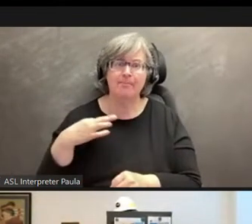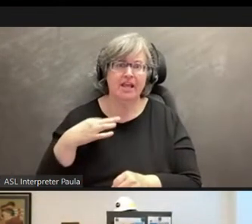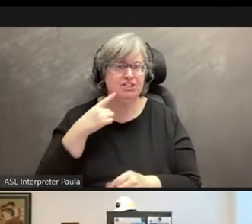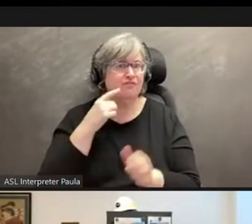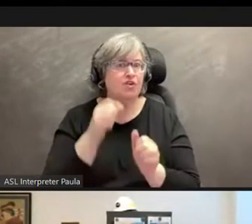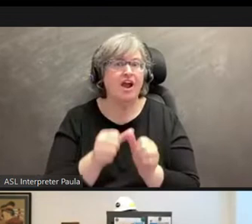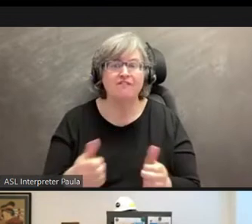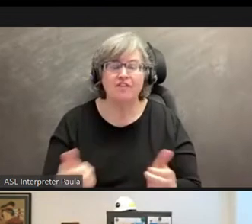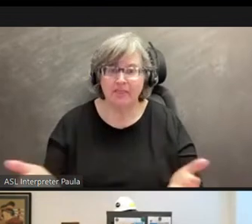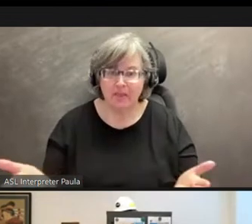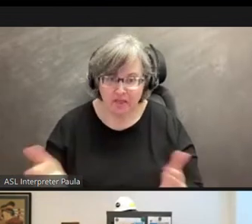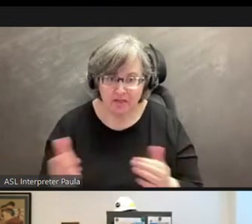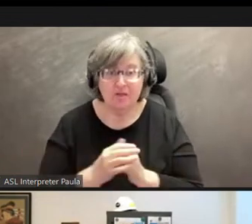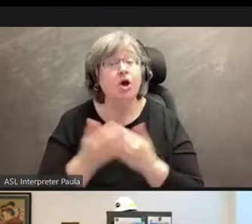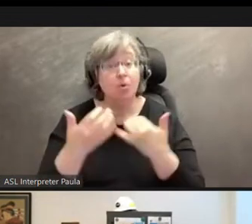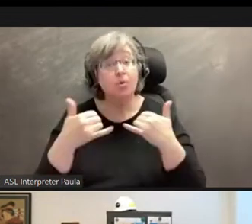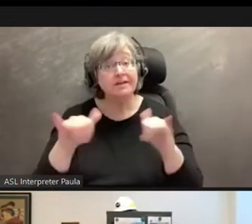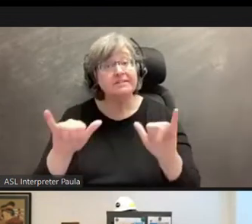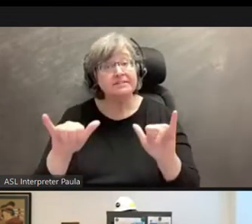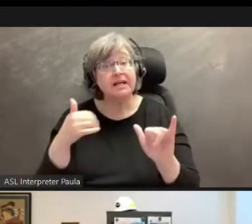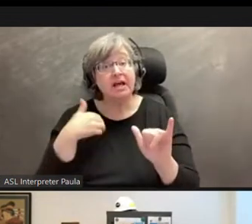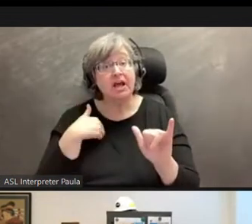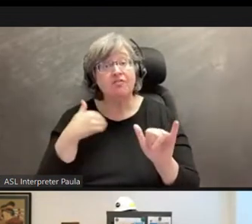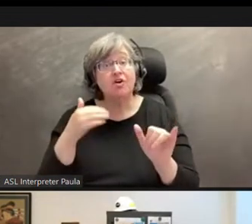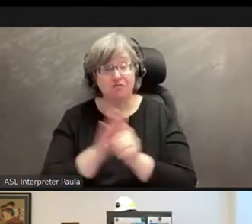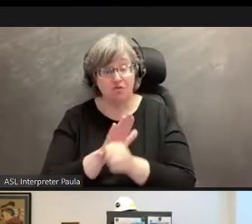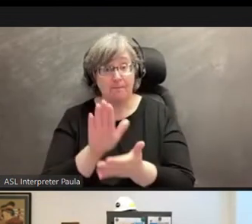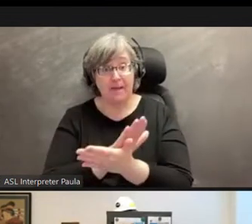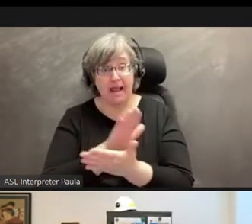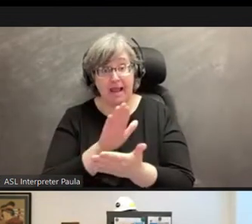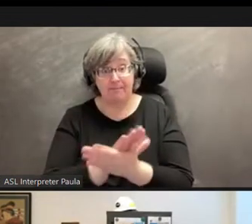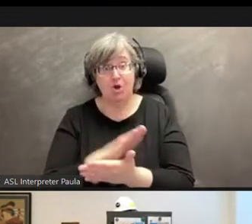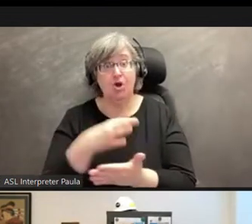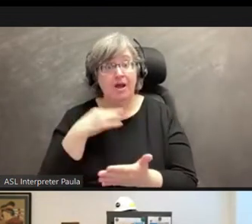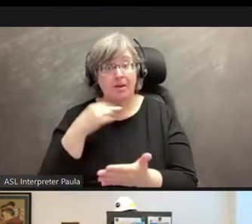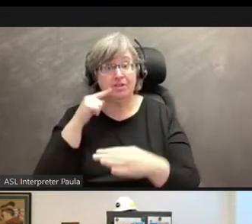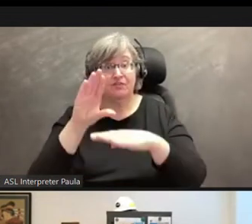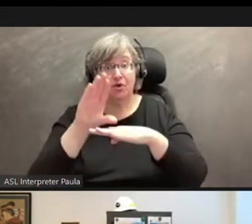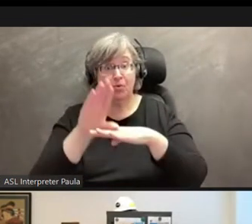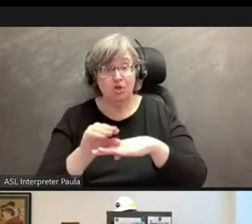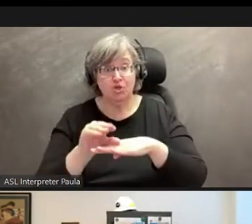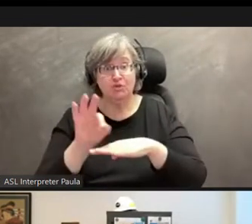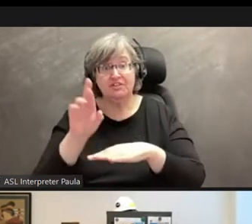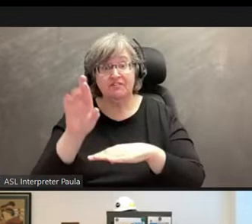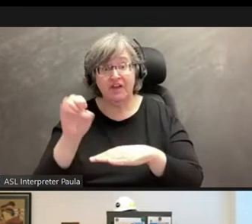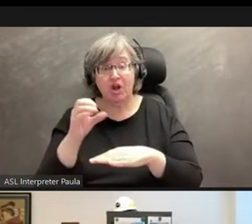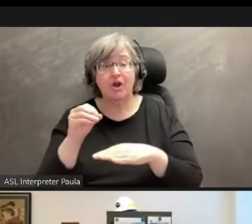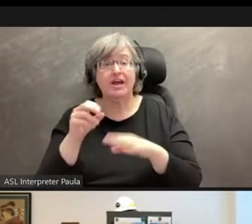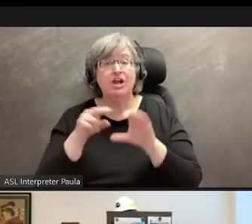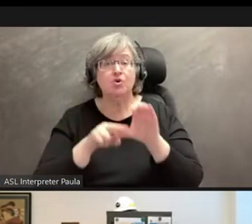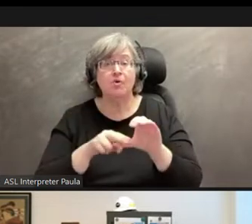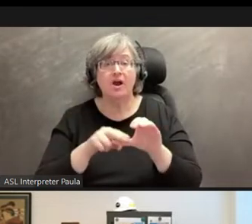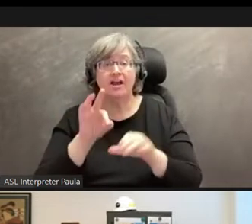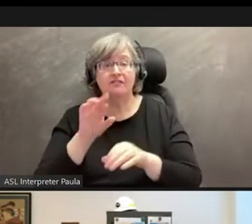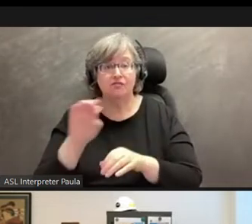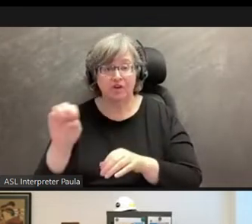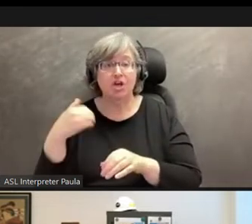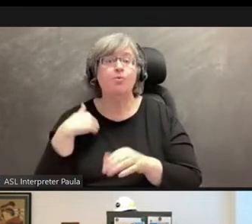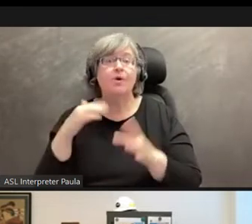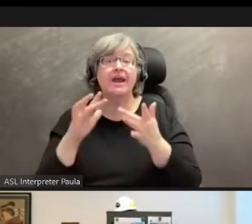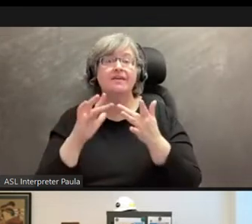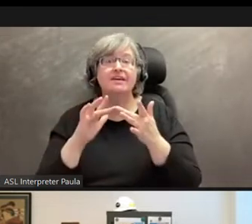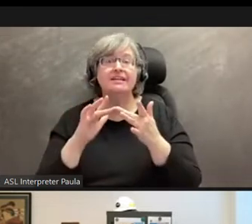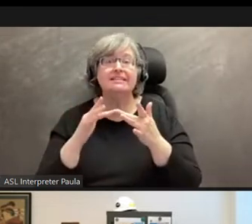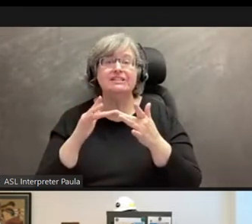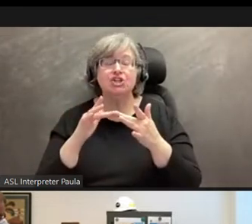and again, we still have full paper applications for reduced fare and ride free, and we have a digital option for